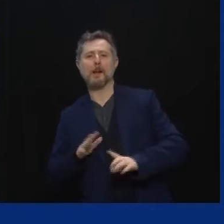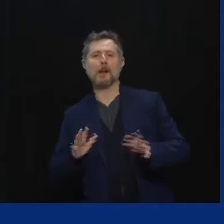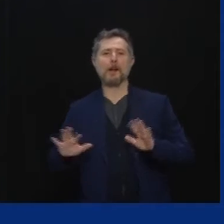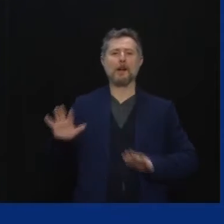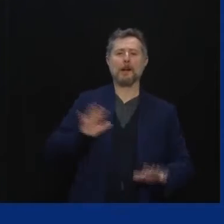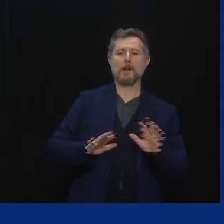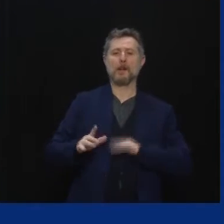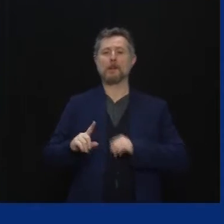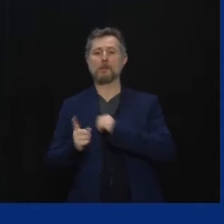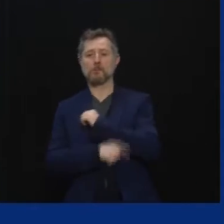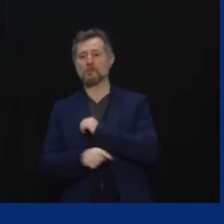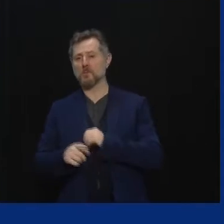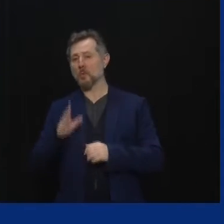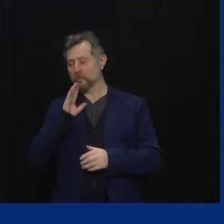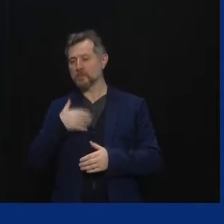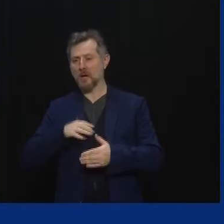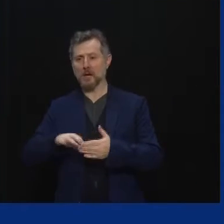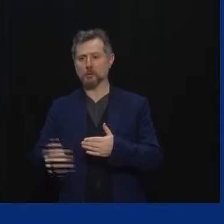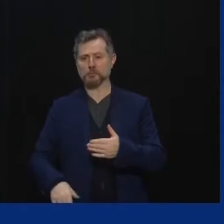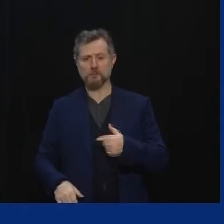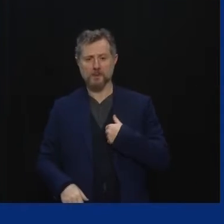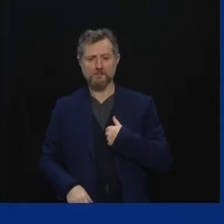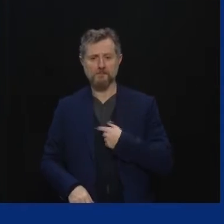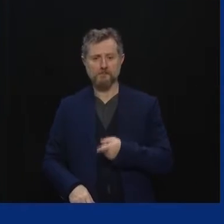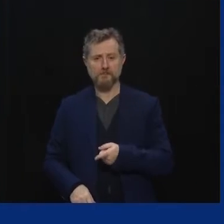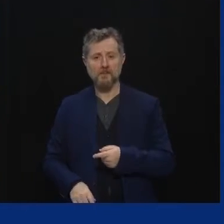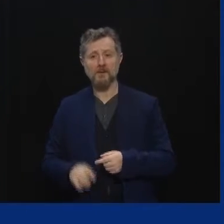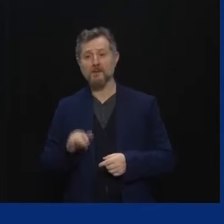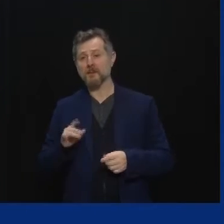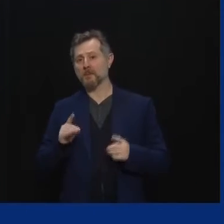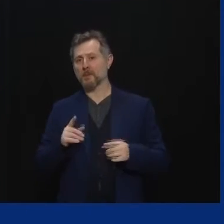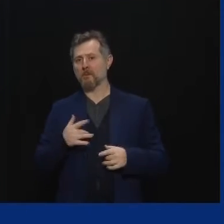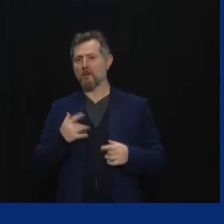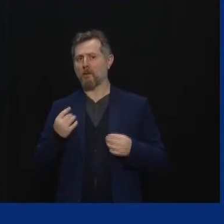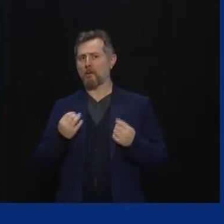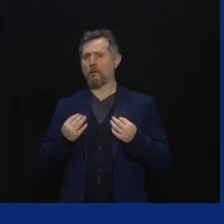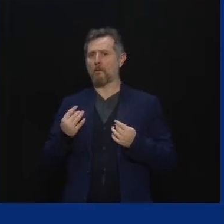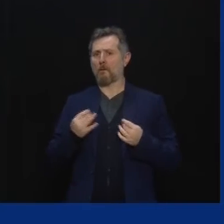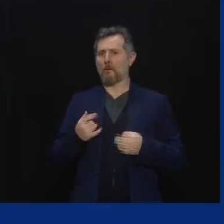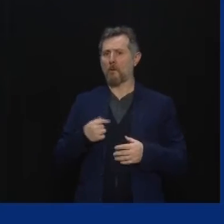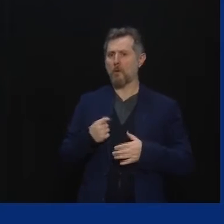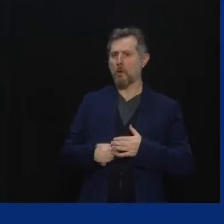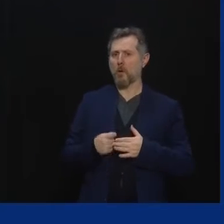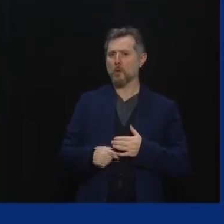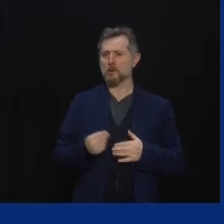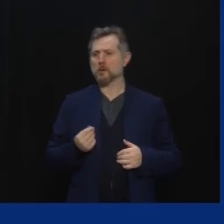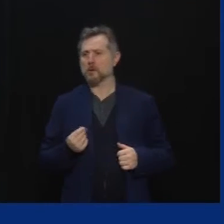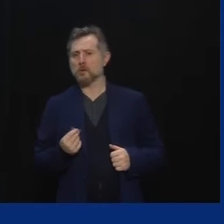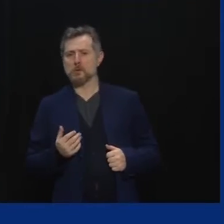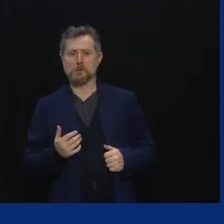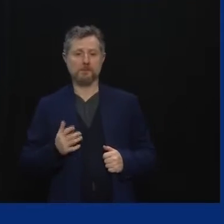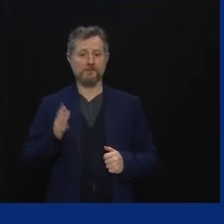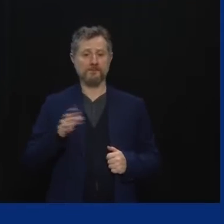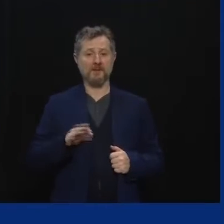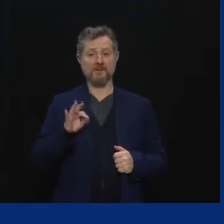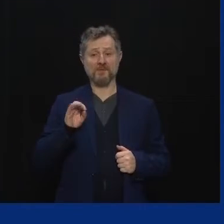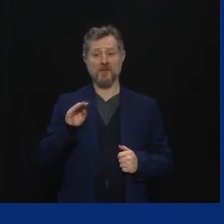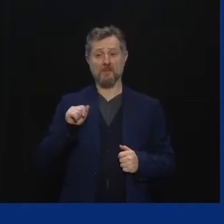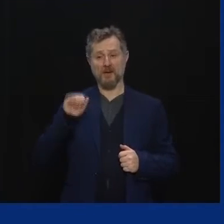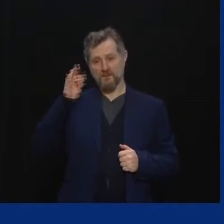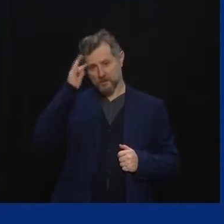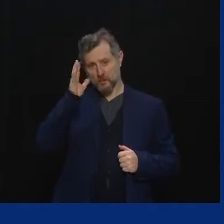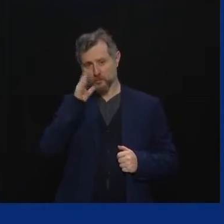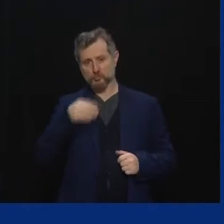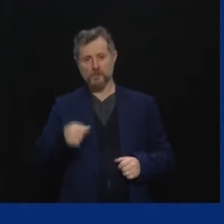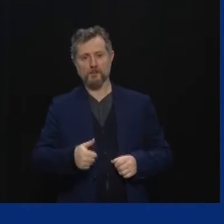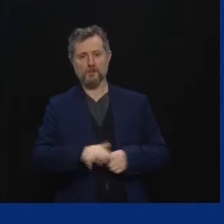about the cost of this, I want to remind everyone that this is a fully reimbursed by FEMA expense. So the money that's associated